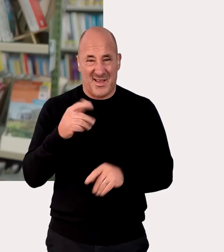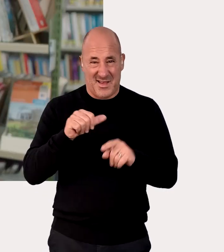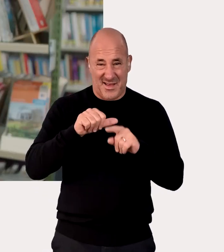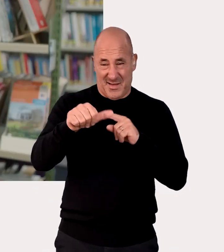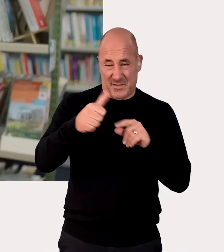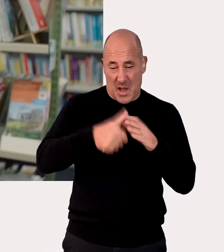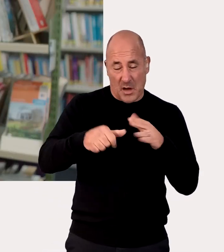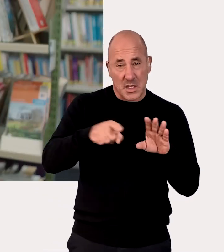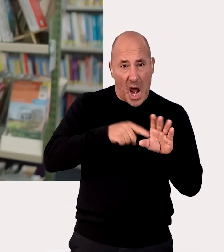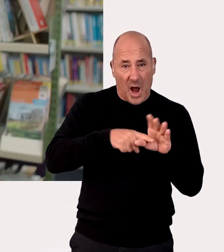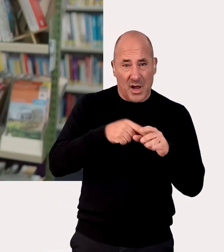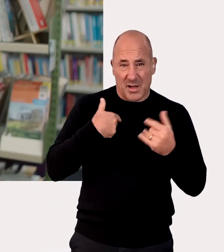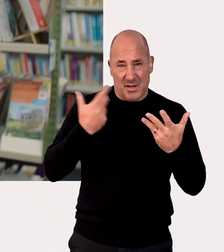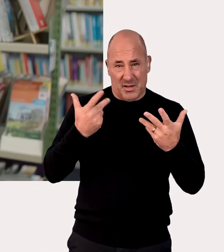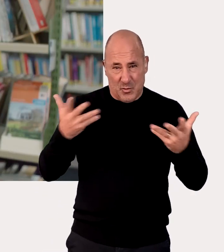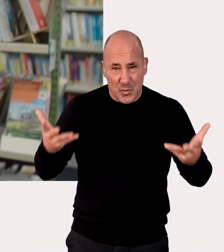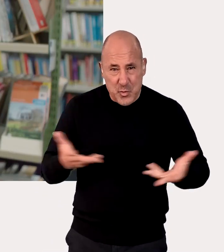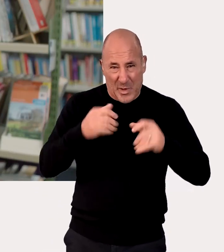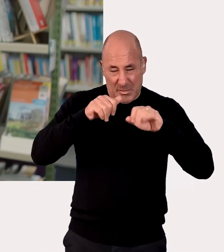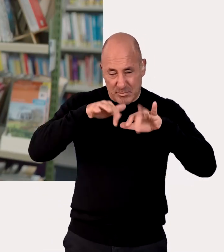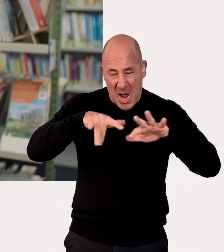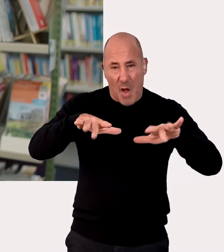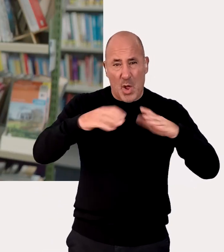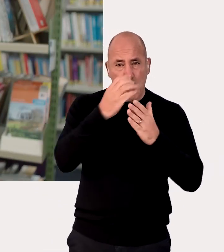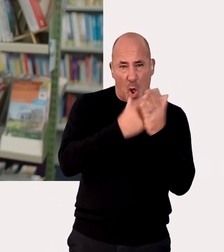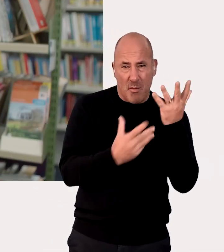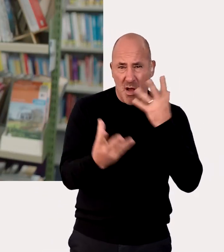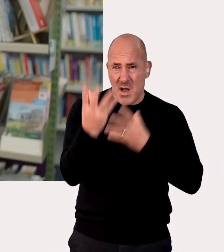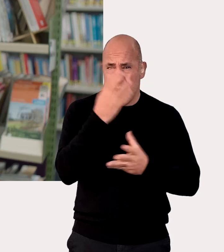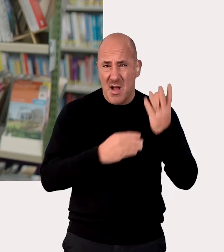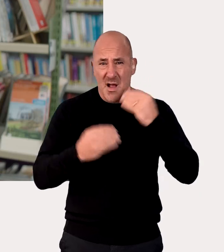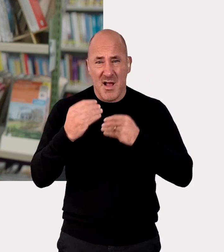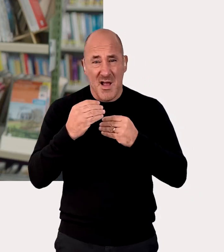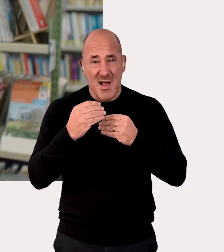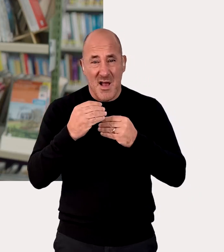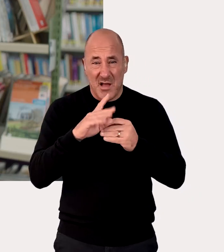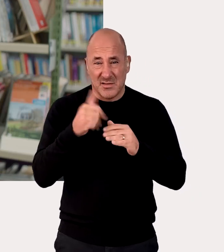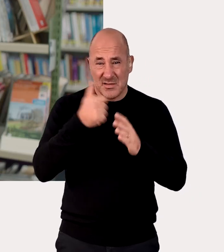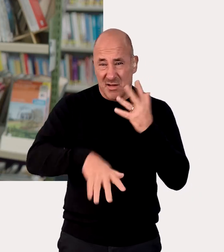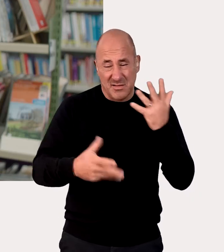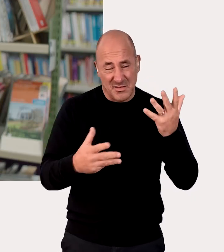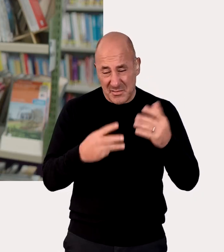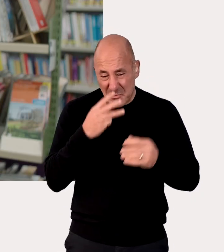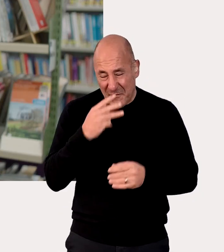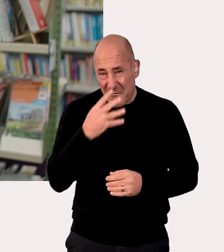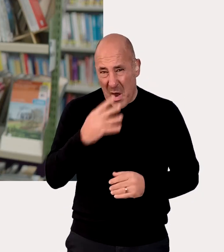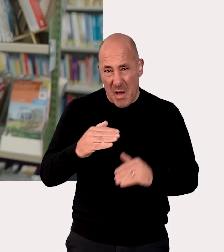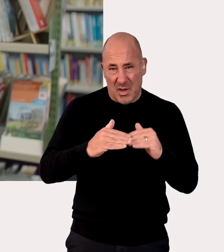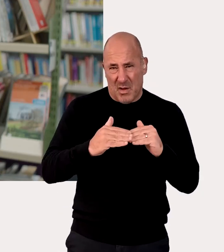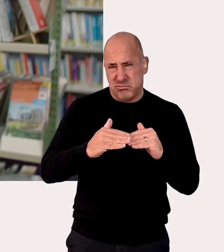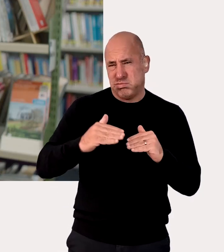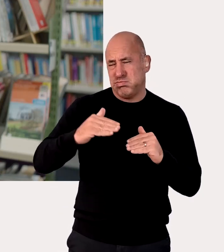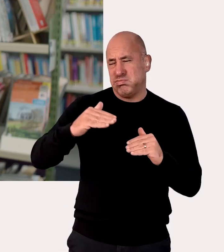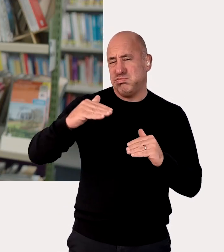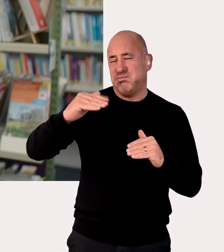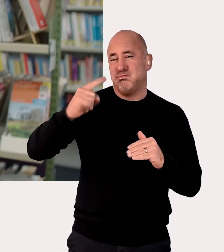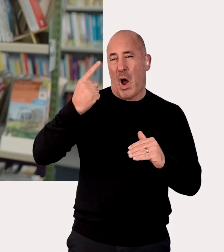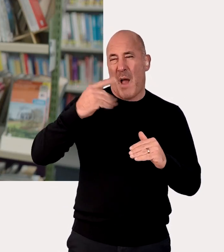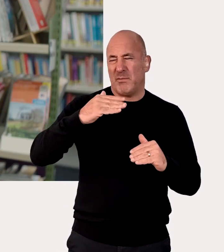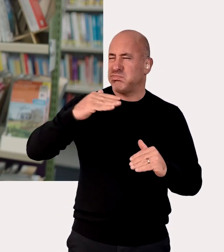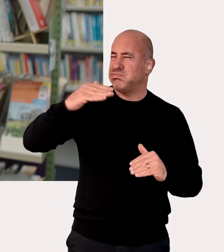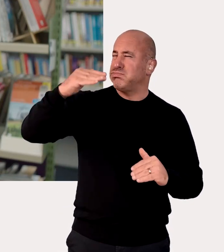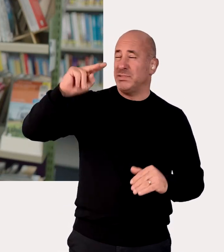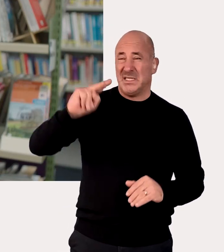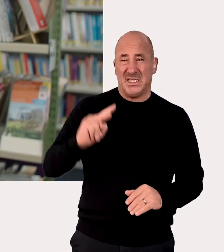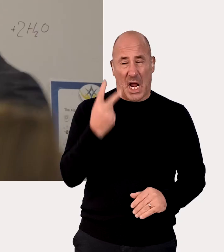people. So we're talking about inspiring and enthusing and enriching the curriculum from early years. So we're talking 3-year-olds right the way